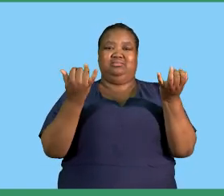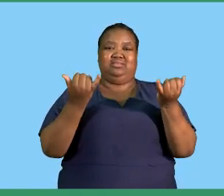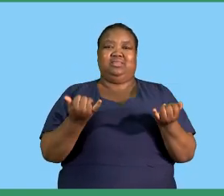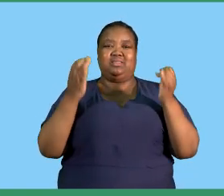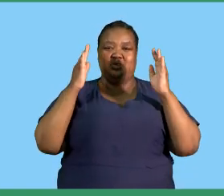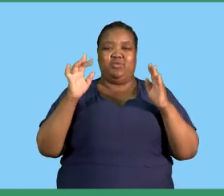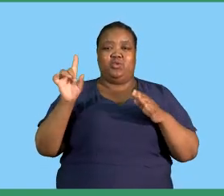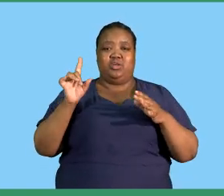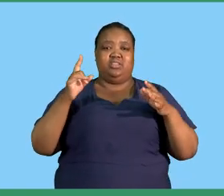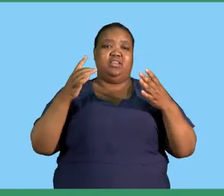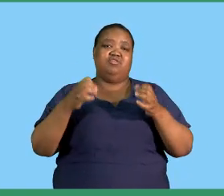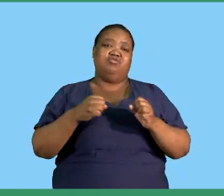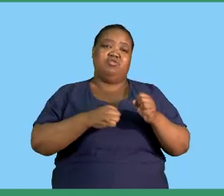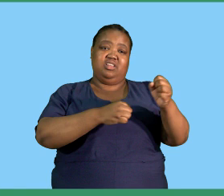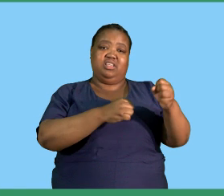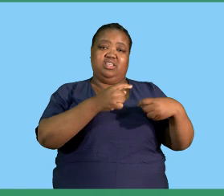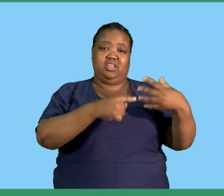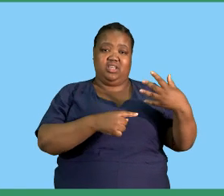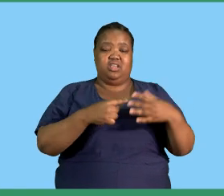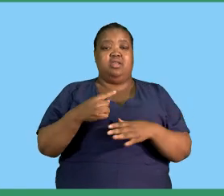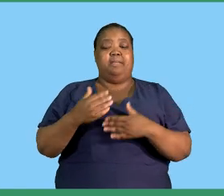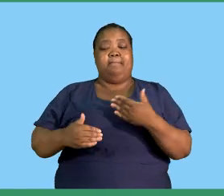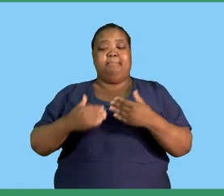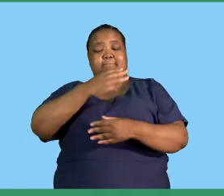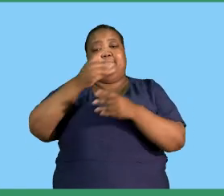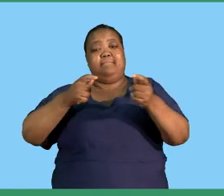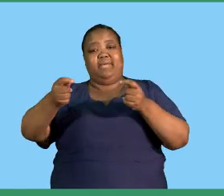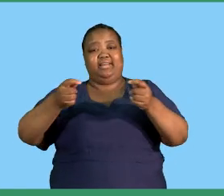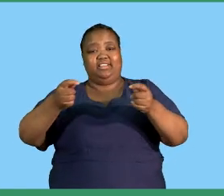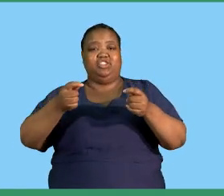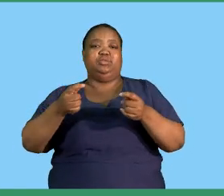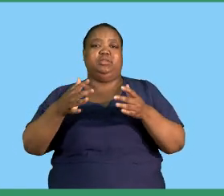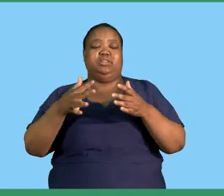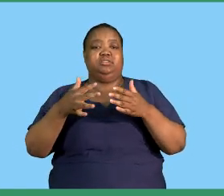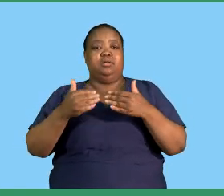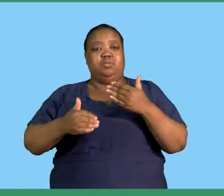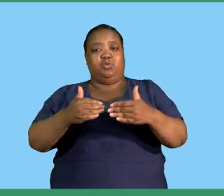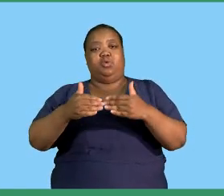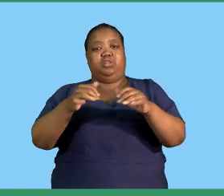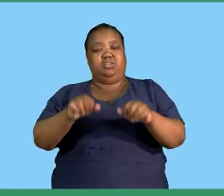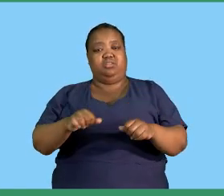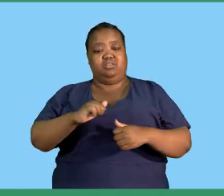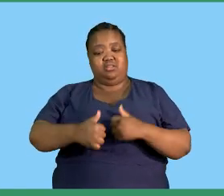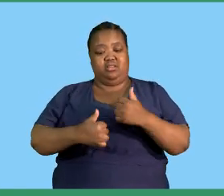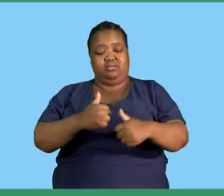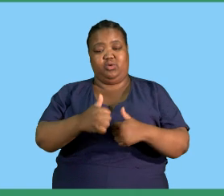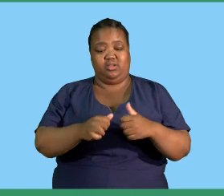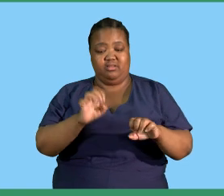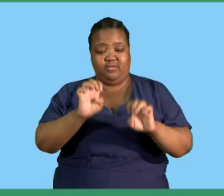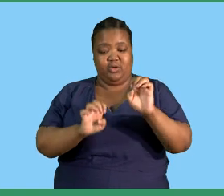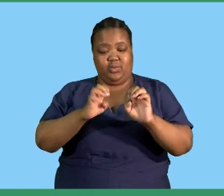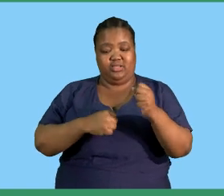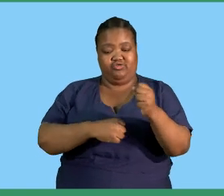at the strategic management process. And also, we're going to look at the steps in evaluating a